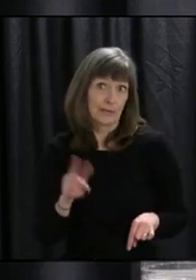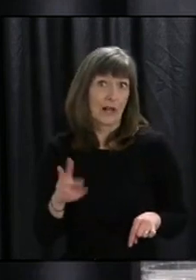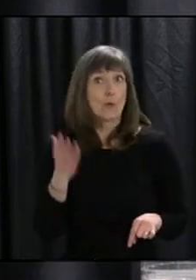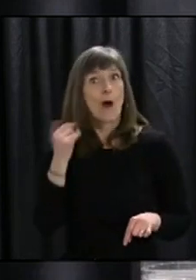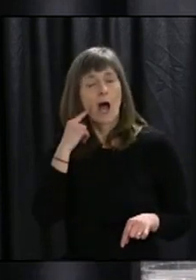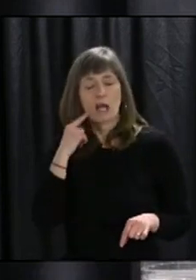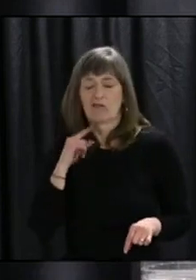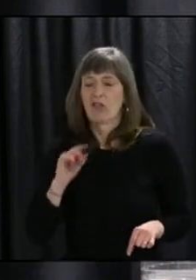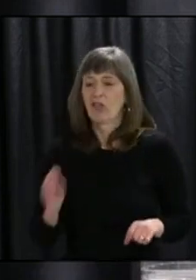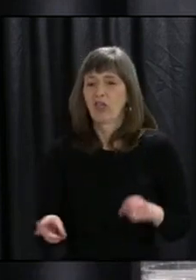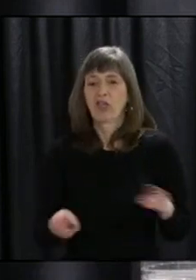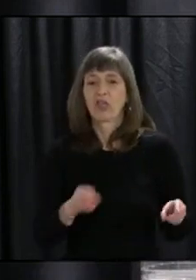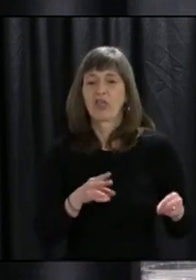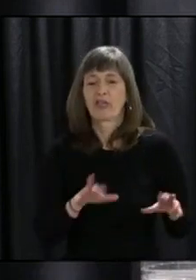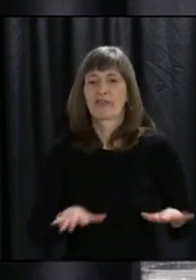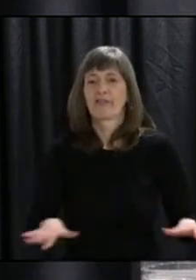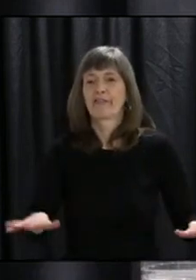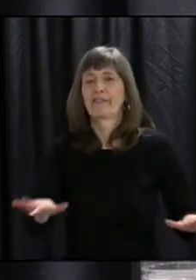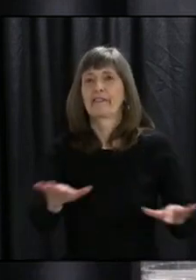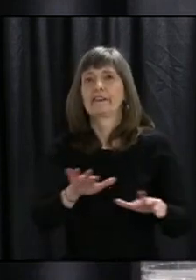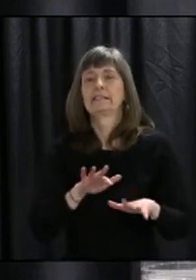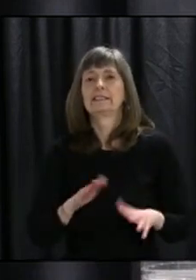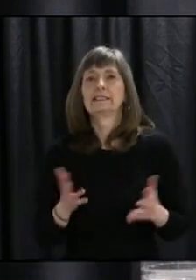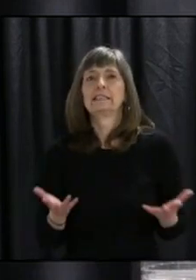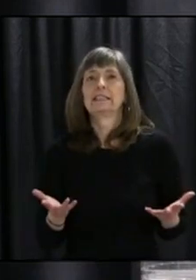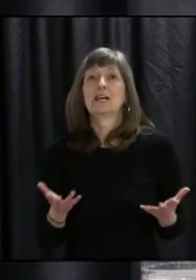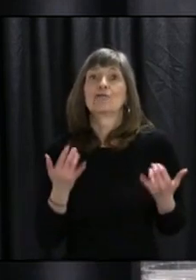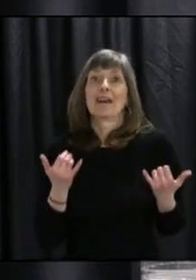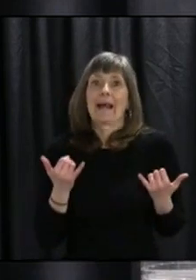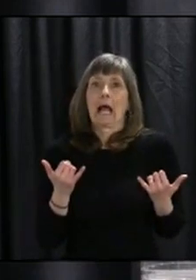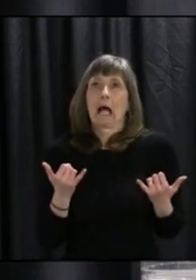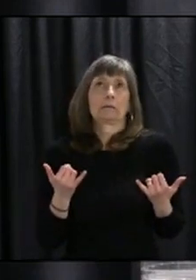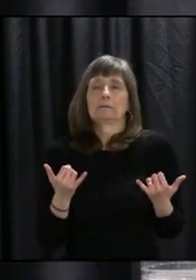events. That's not something we can condone at the